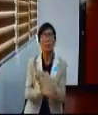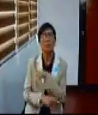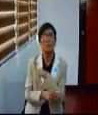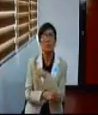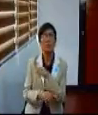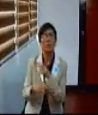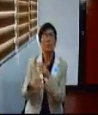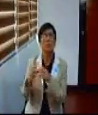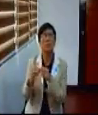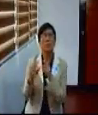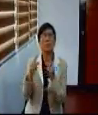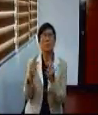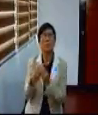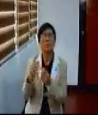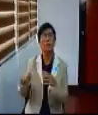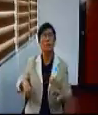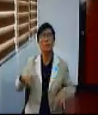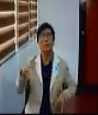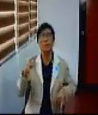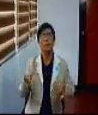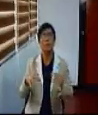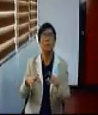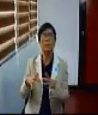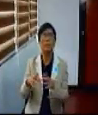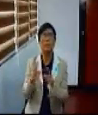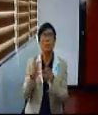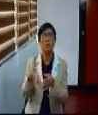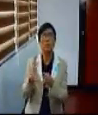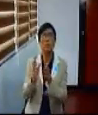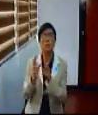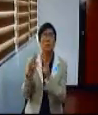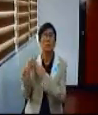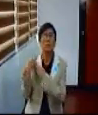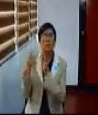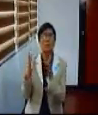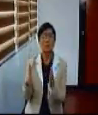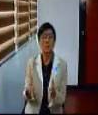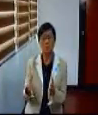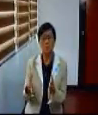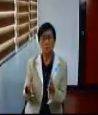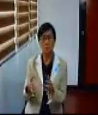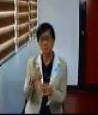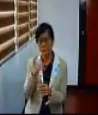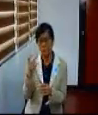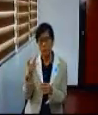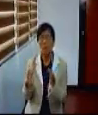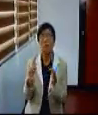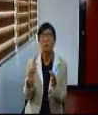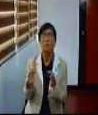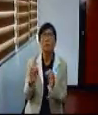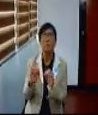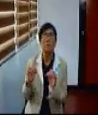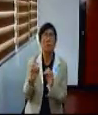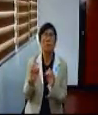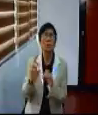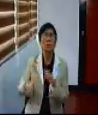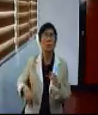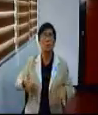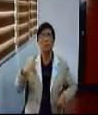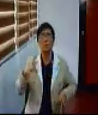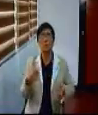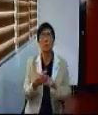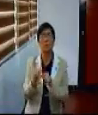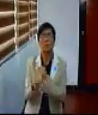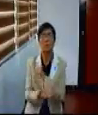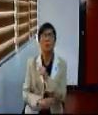to the external respondent? Because if there is no contribution from a local